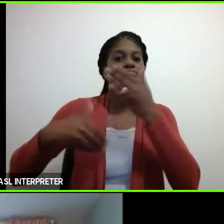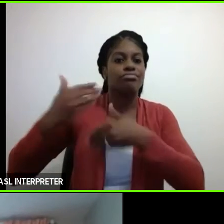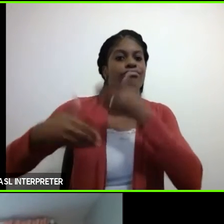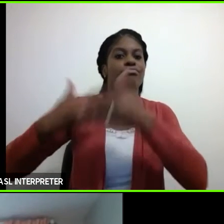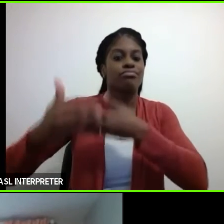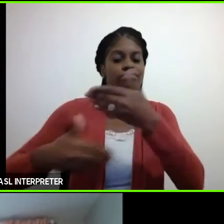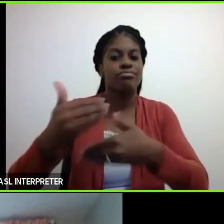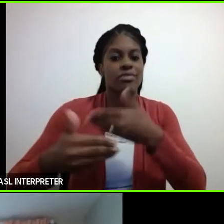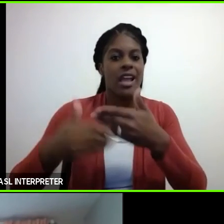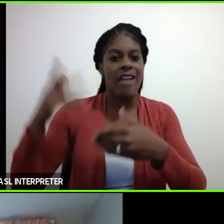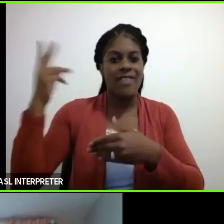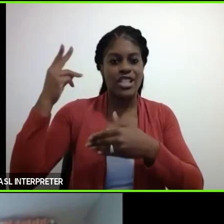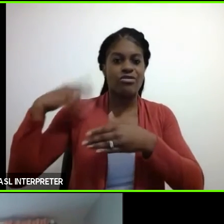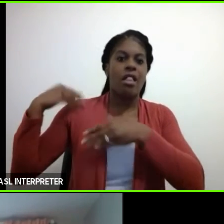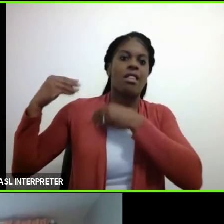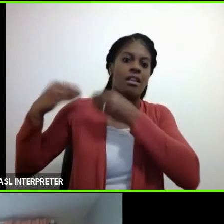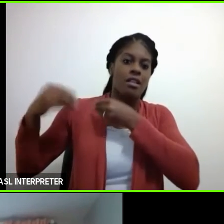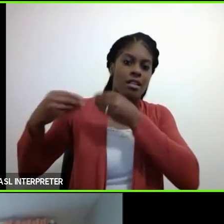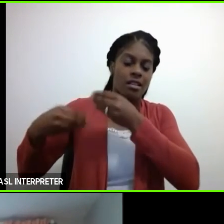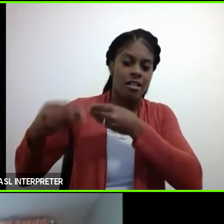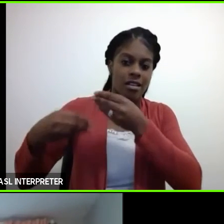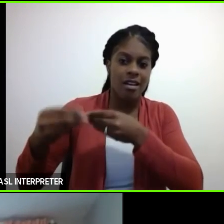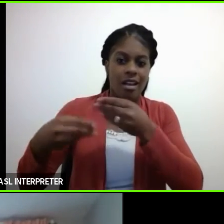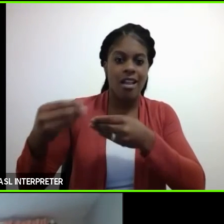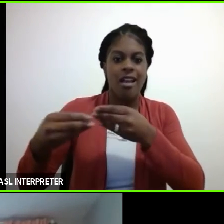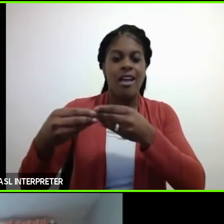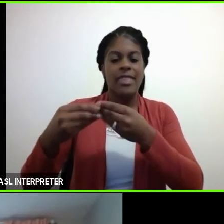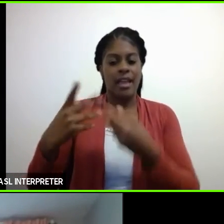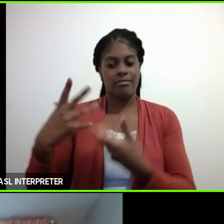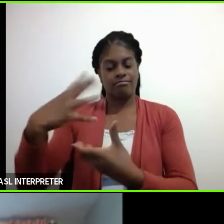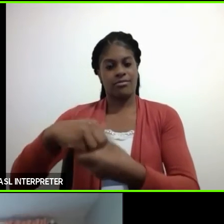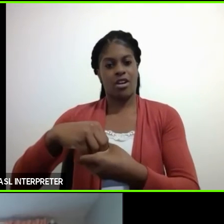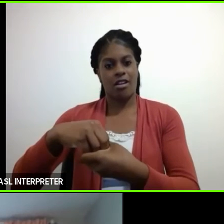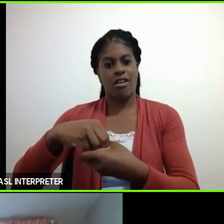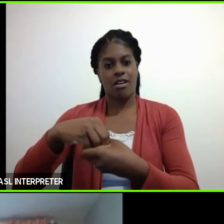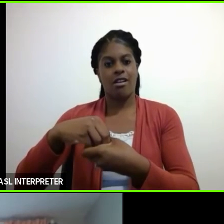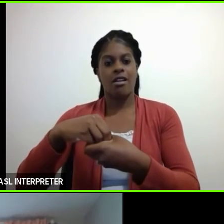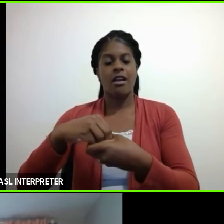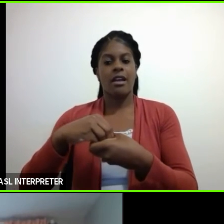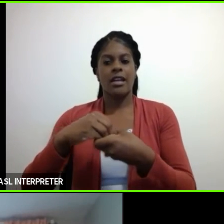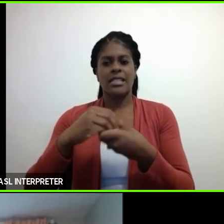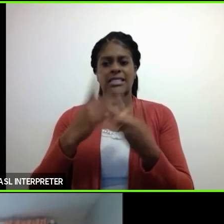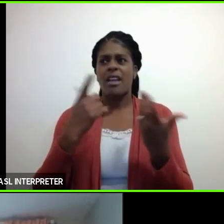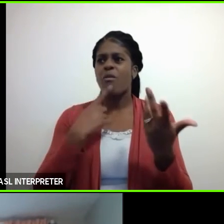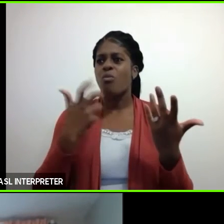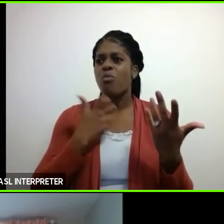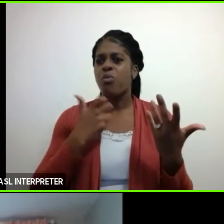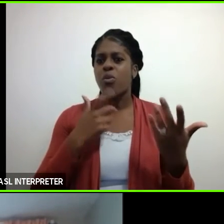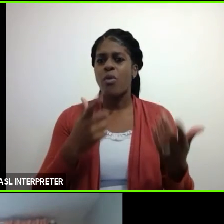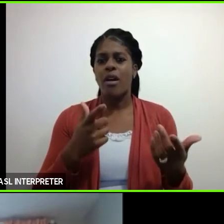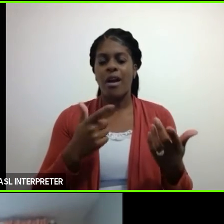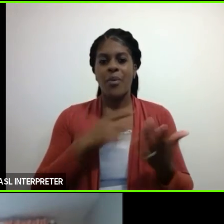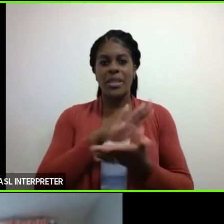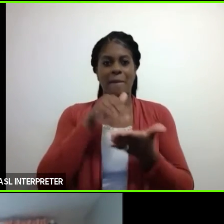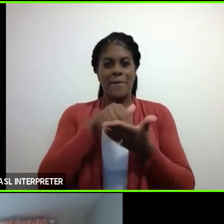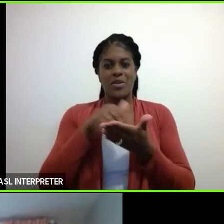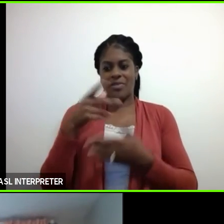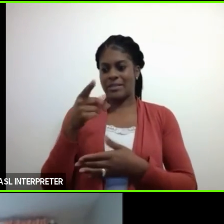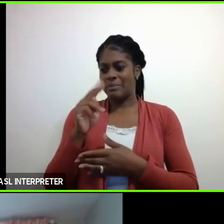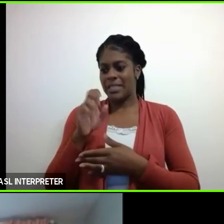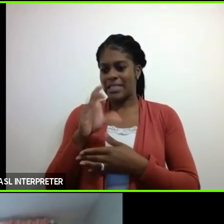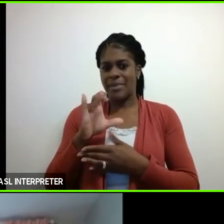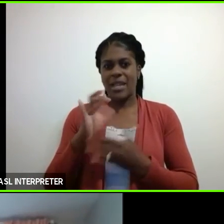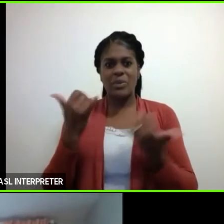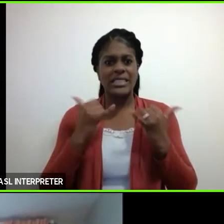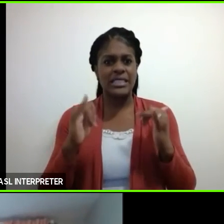of history and inequities that contribute to that, and saying, here we are in the middle of this and we're still having this problem.